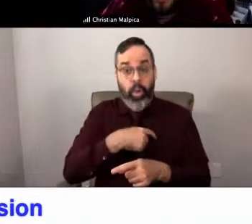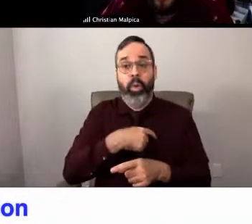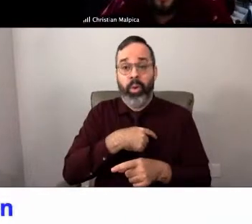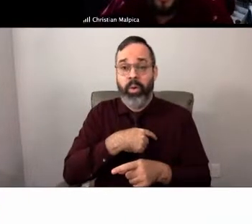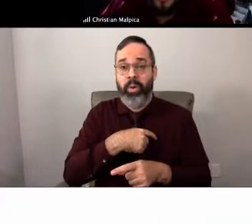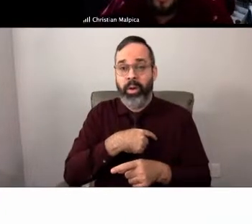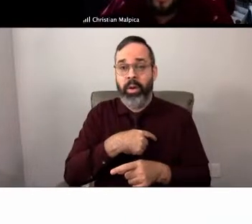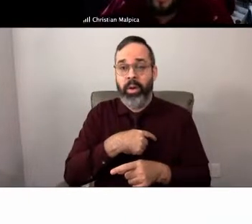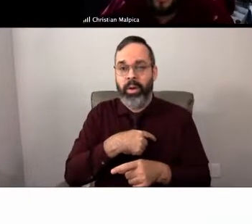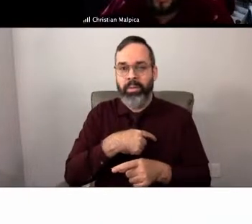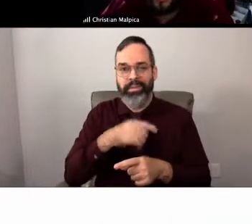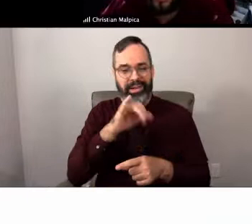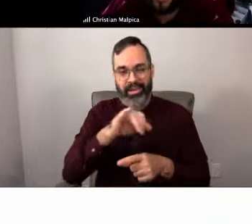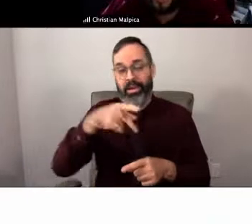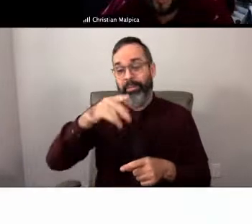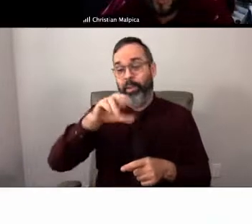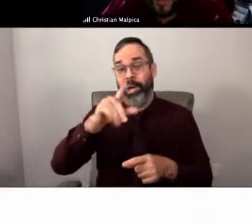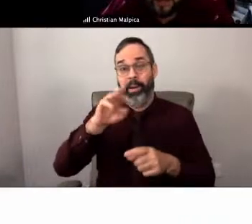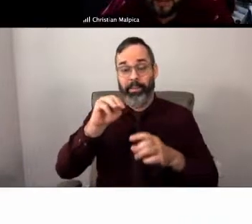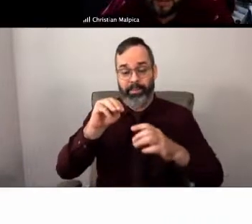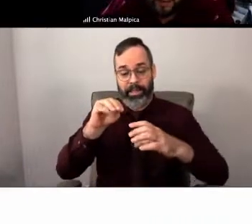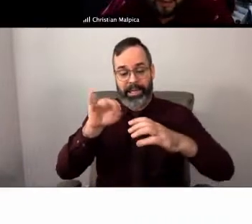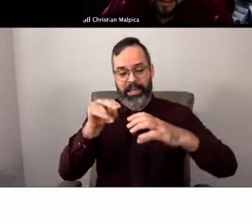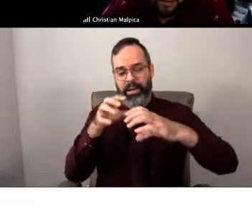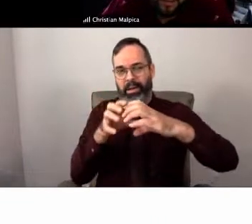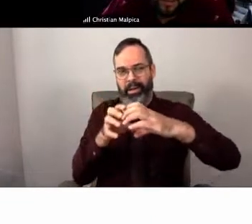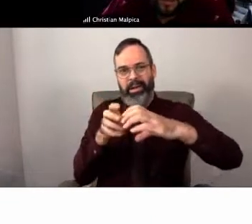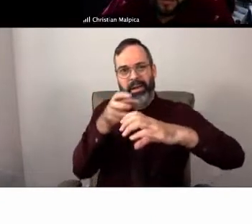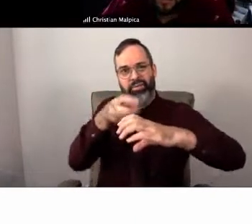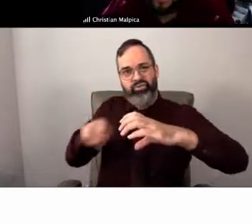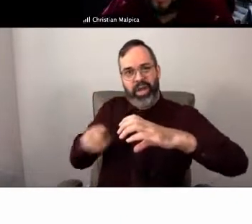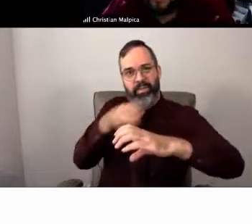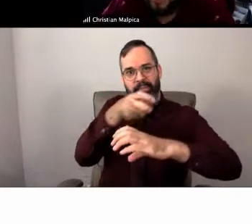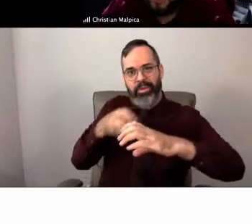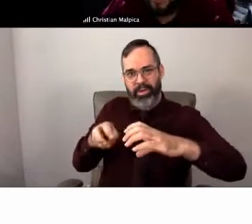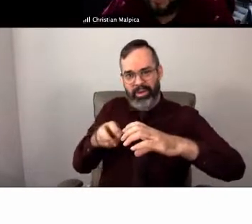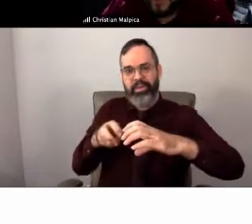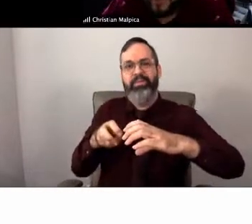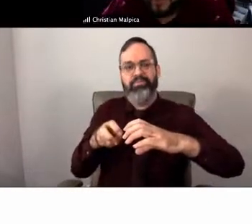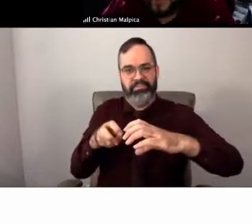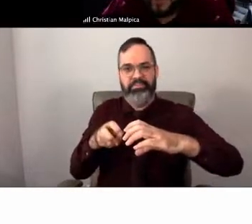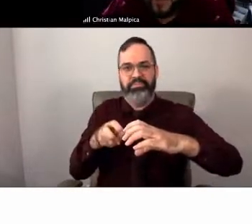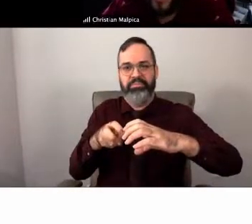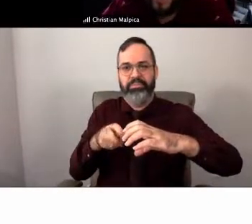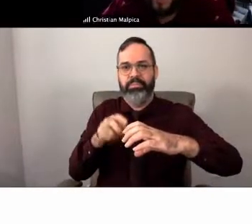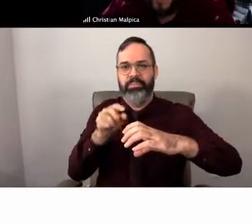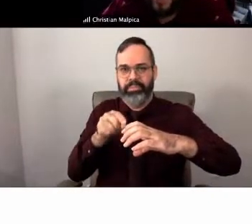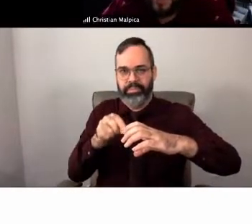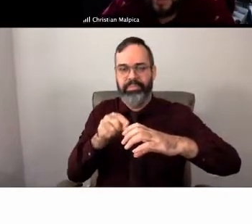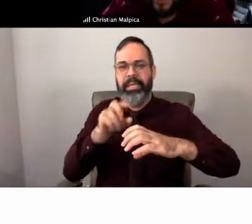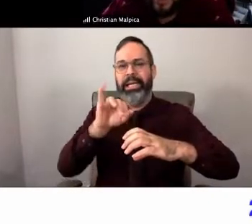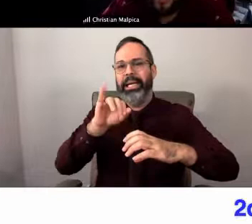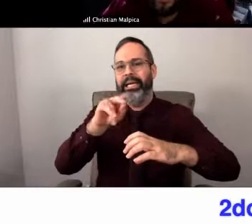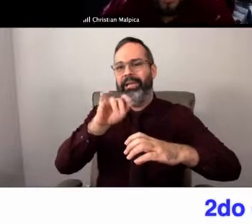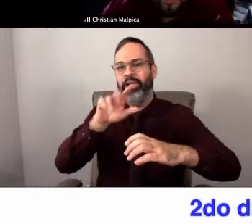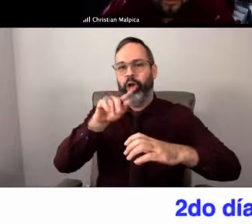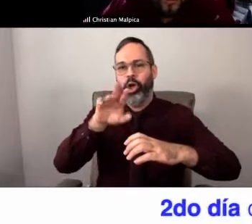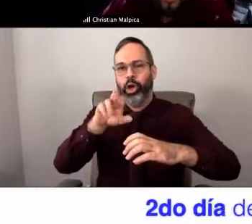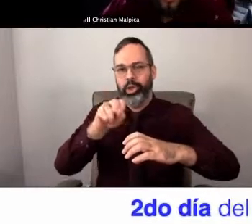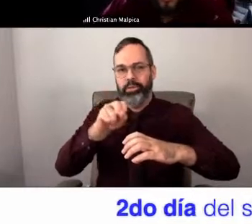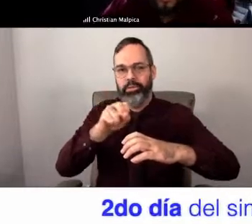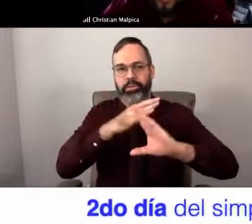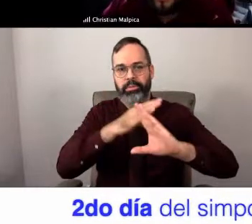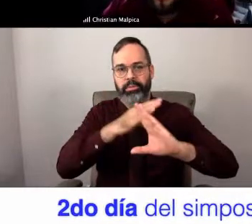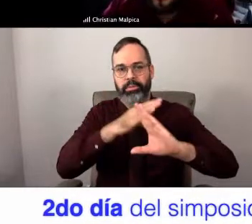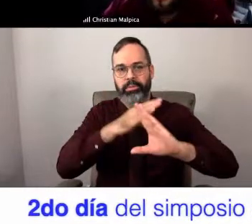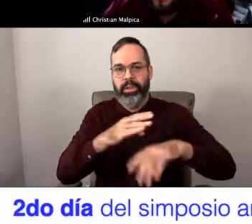It was polyamine transport inhibitor, and it did nothing to the cells. So they are the polyamines are very good